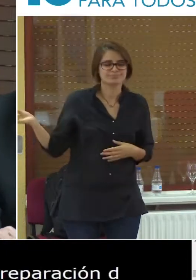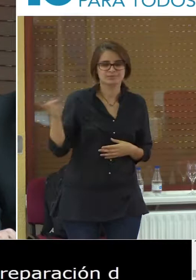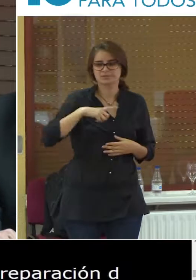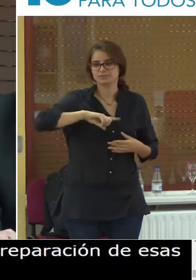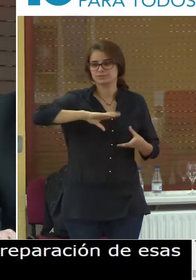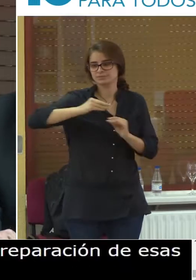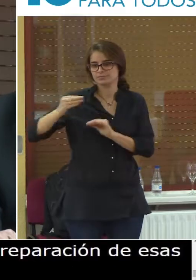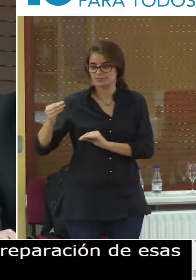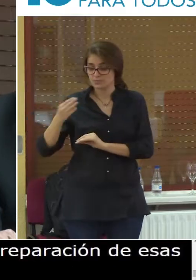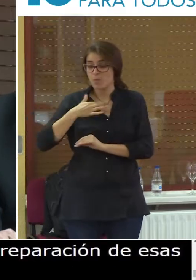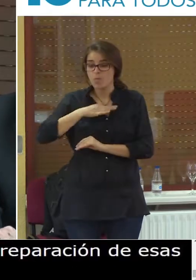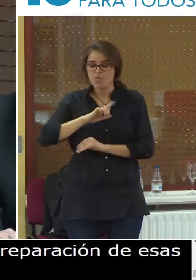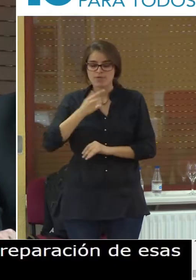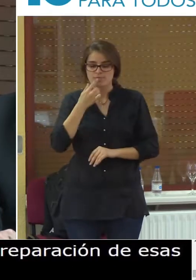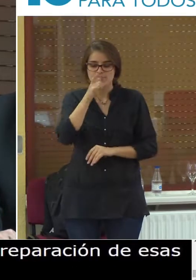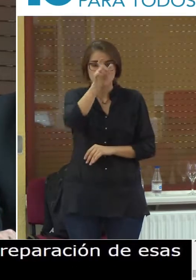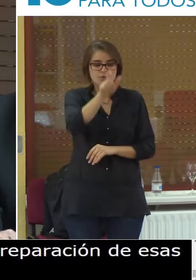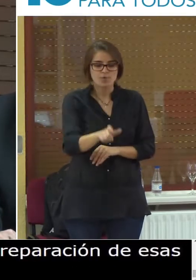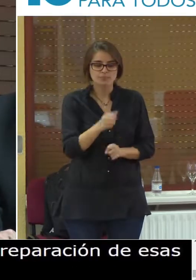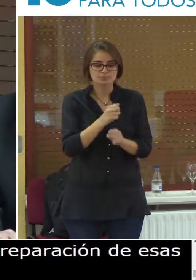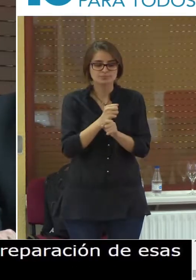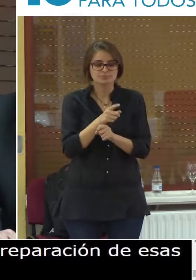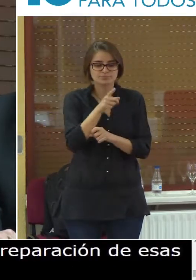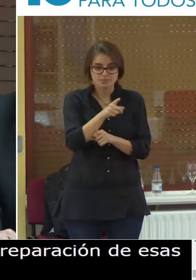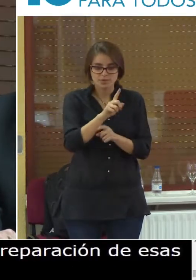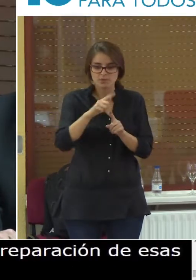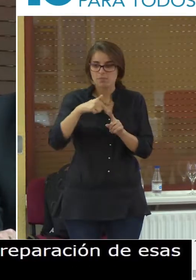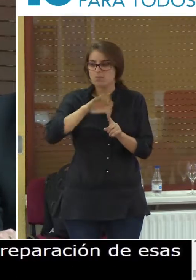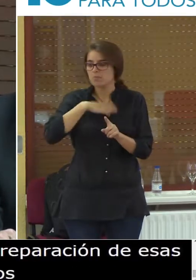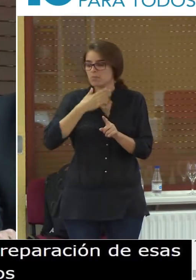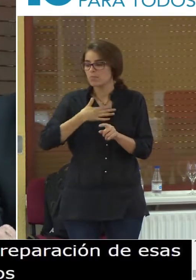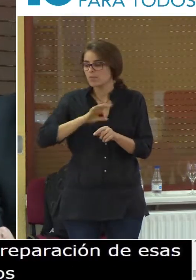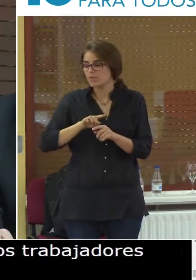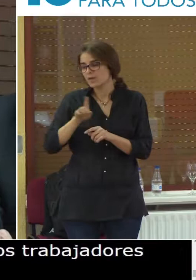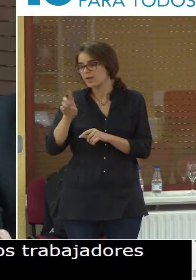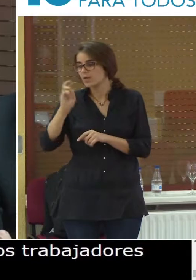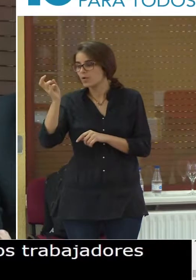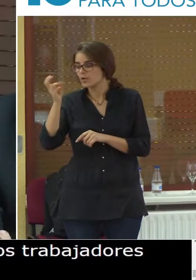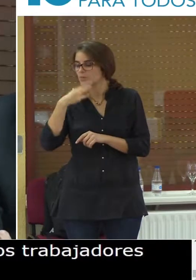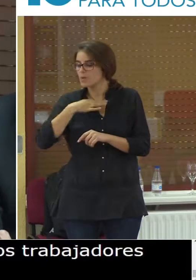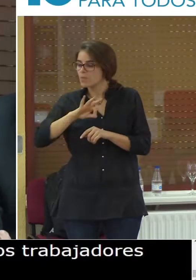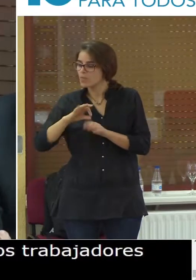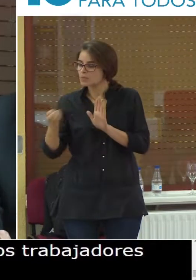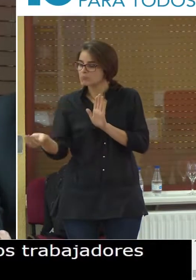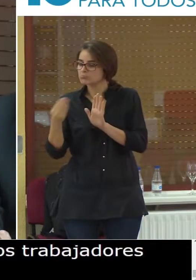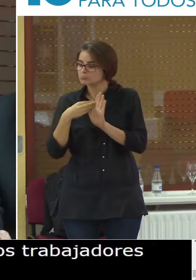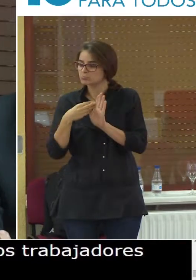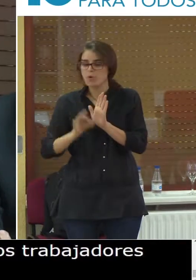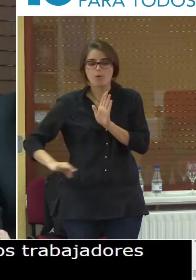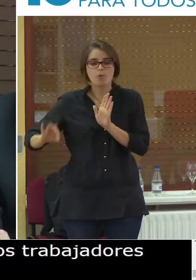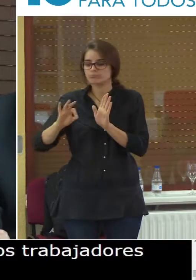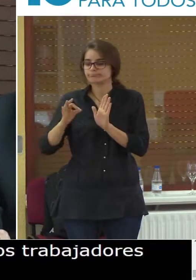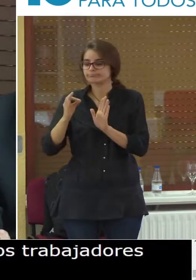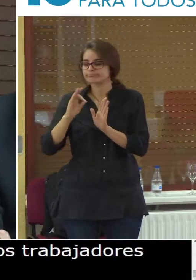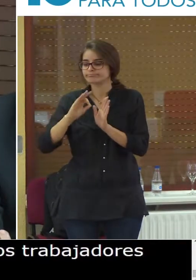to all employees, and you can assign it to one person today, one employee today, but then to others